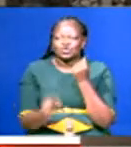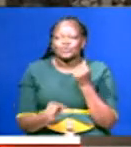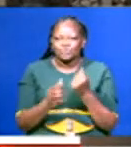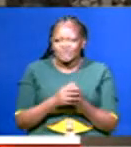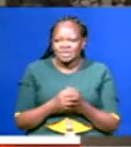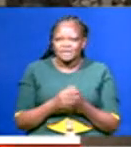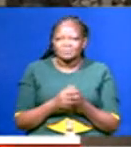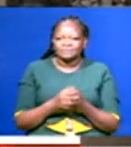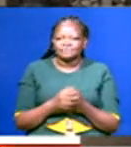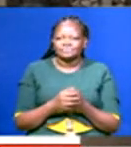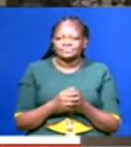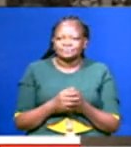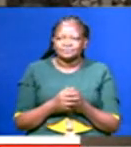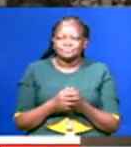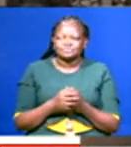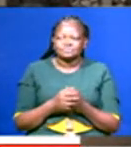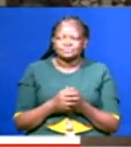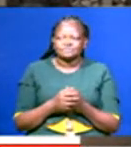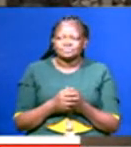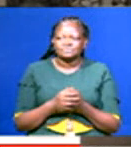levels.